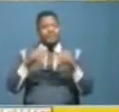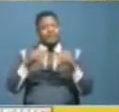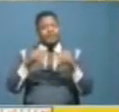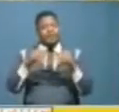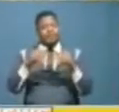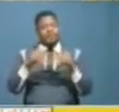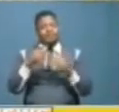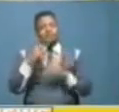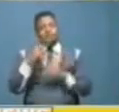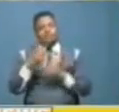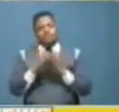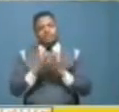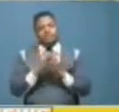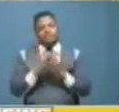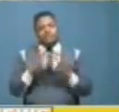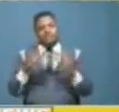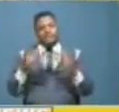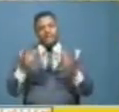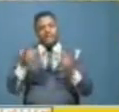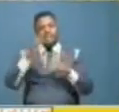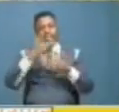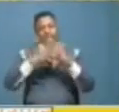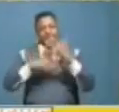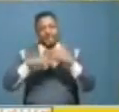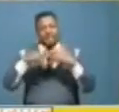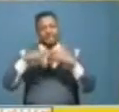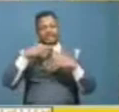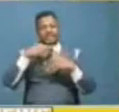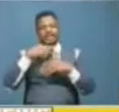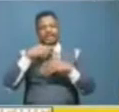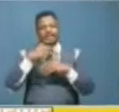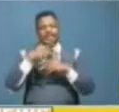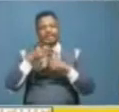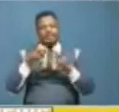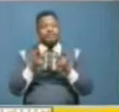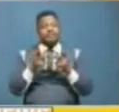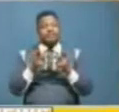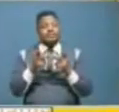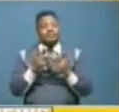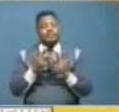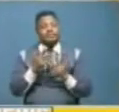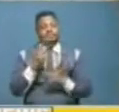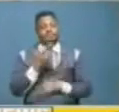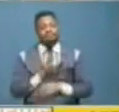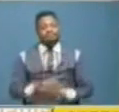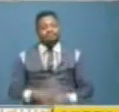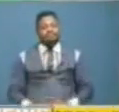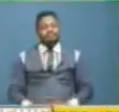to be compounding the dusty condition of the facility. So you call Kwakutre,